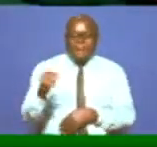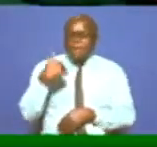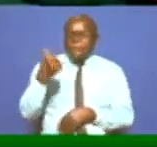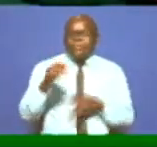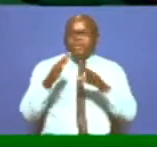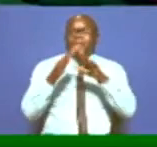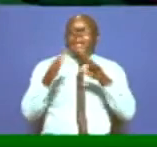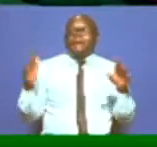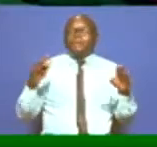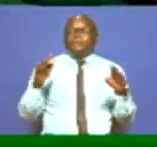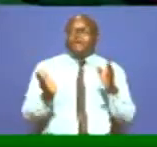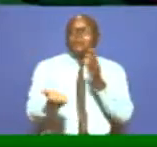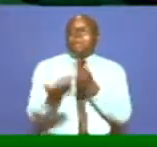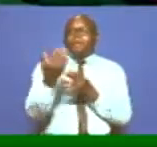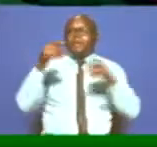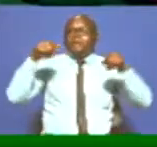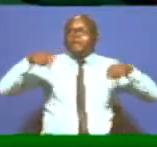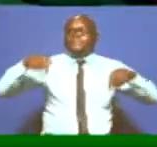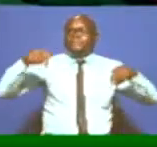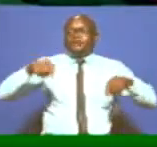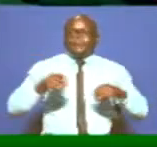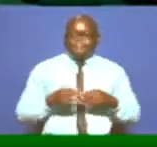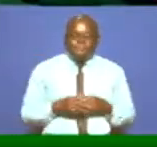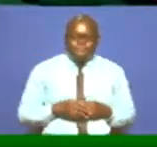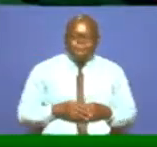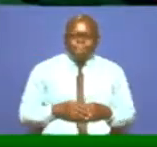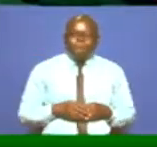House this morning.